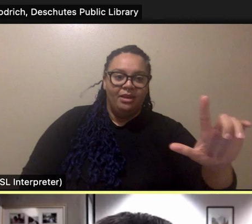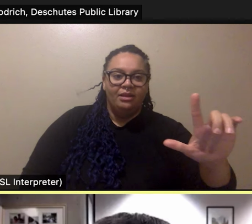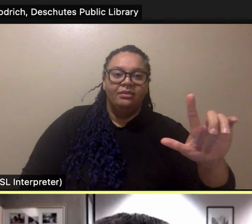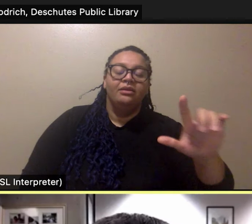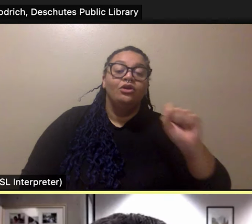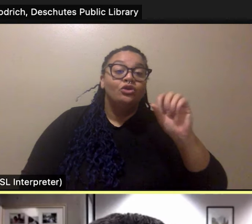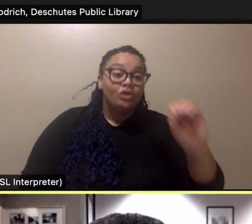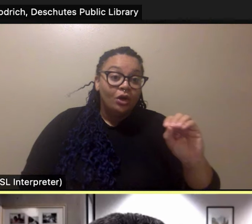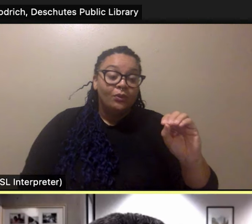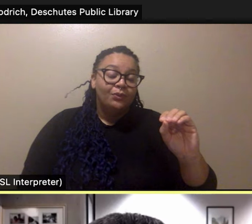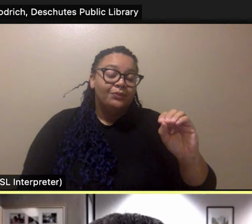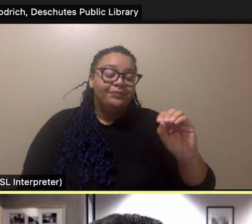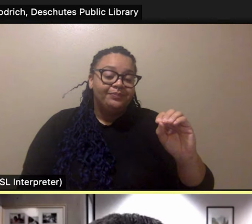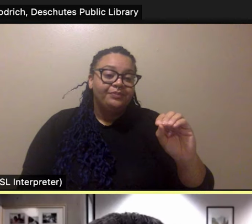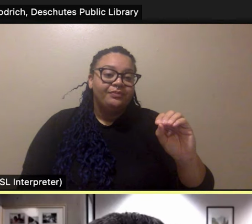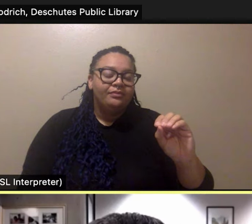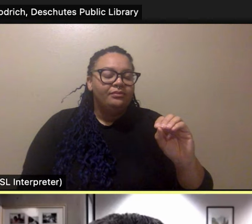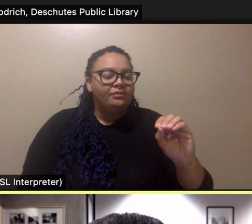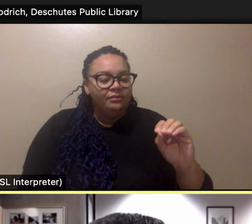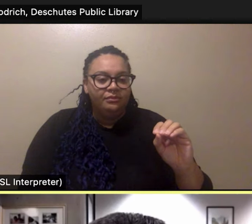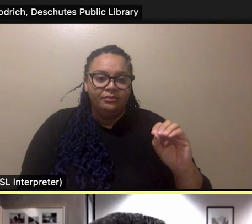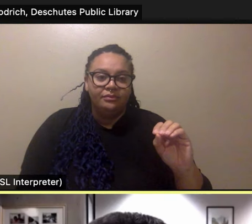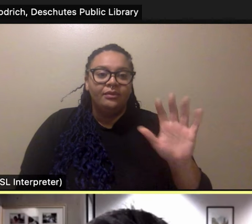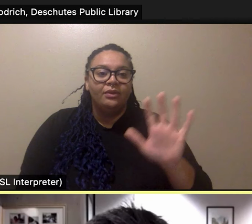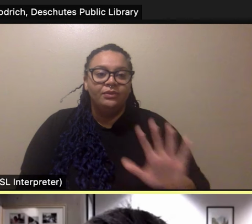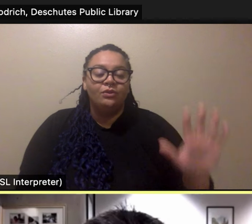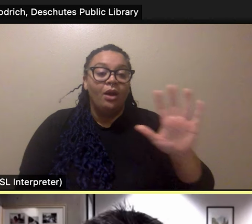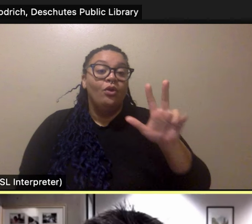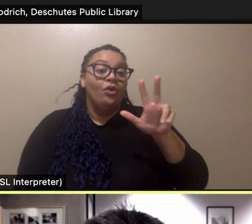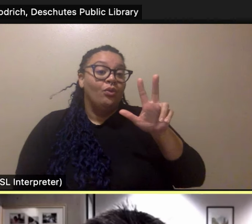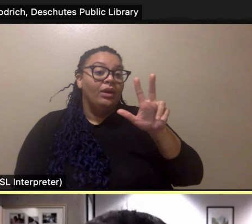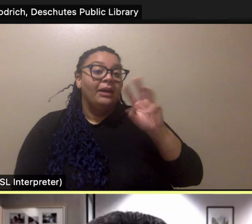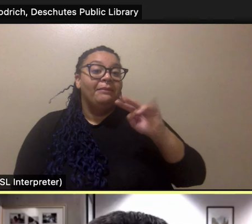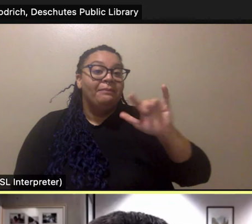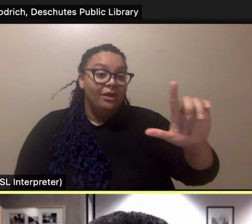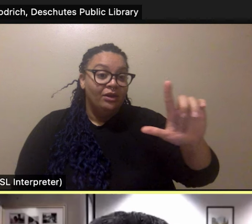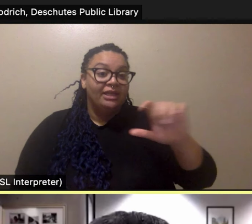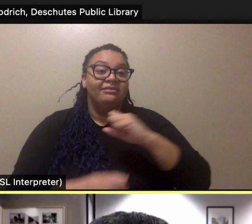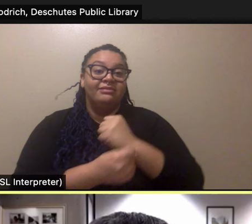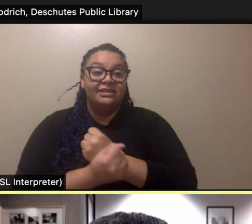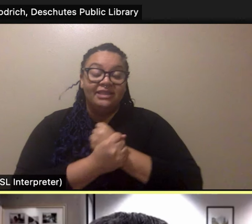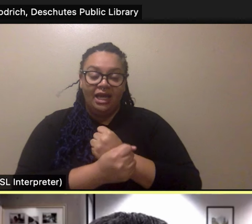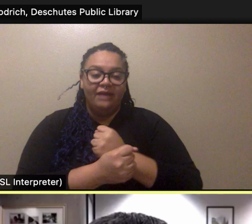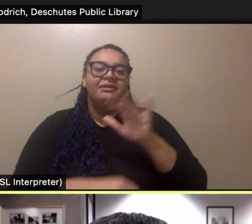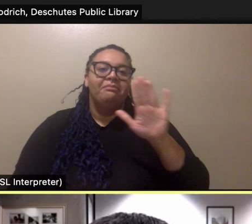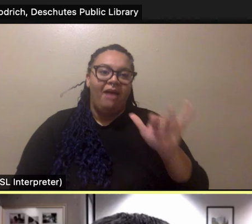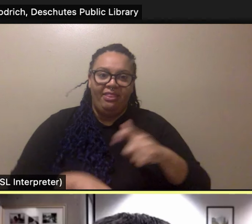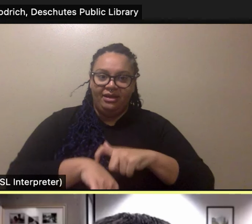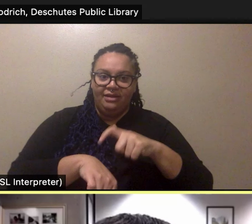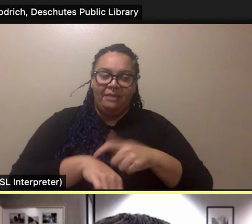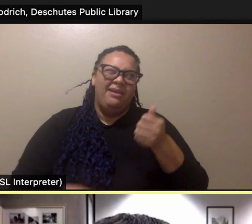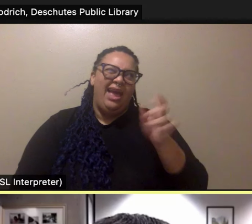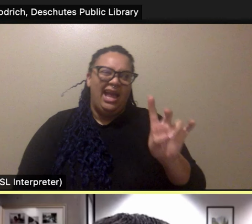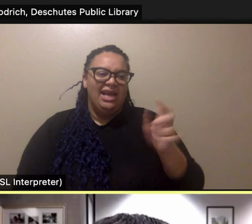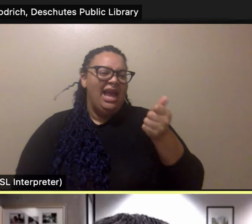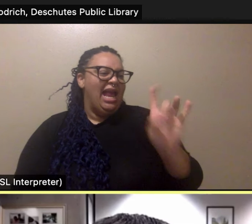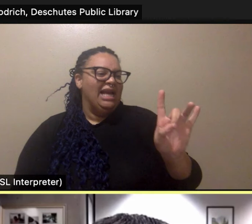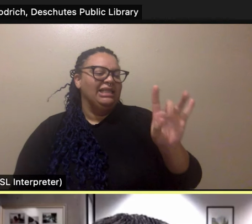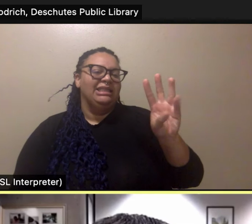million. So, and there were approximately 3.5 million slaves by 1860. So,